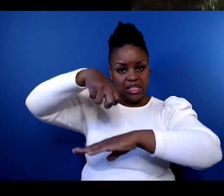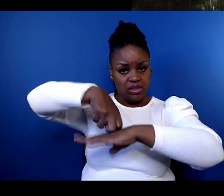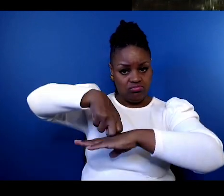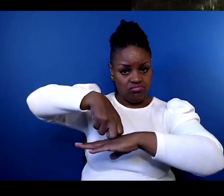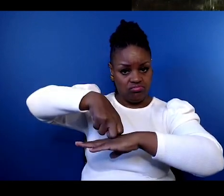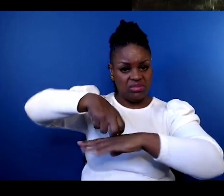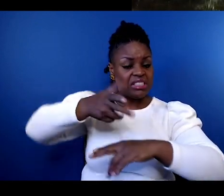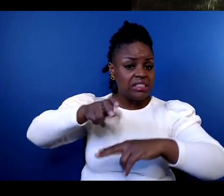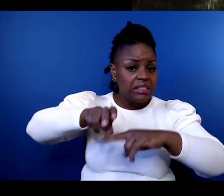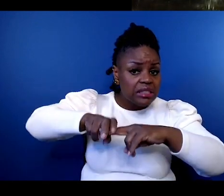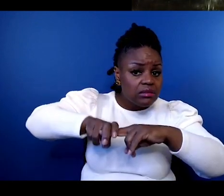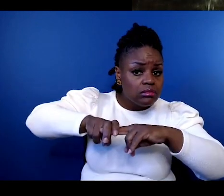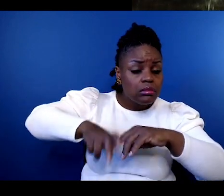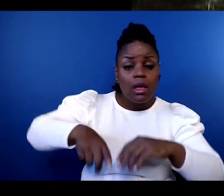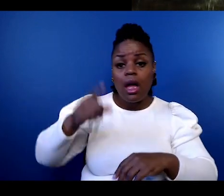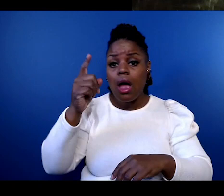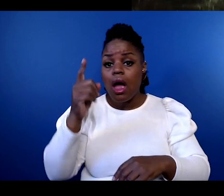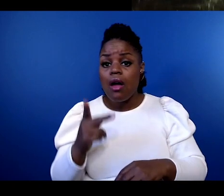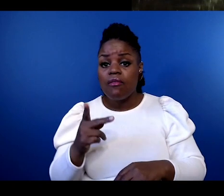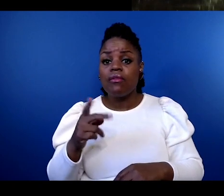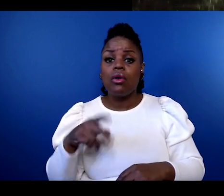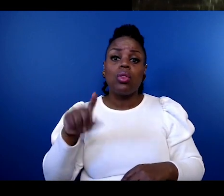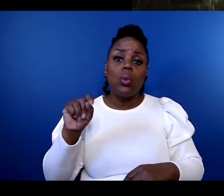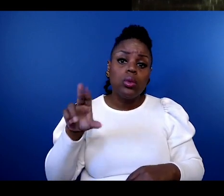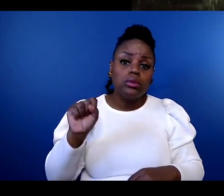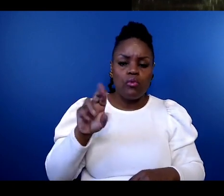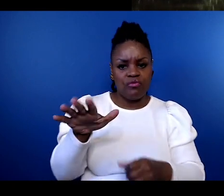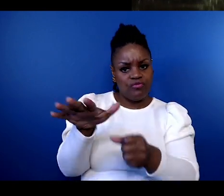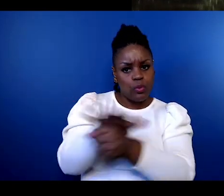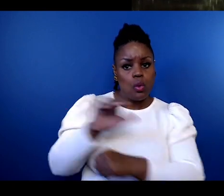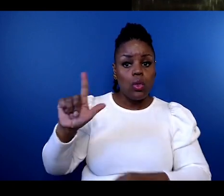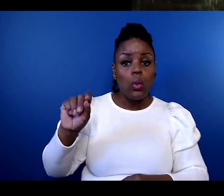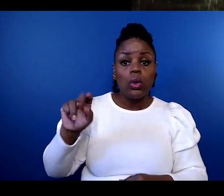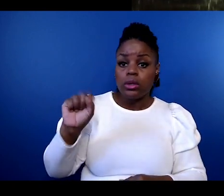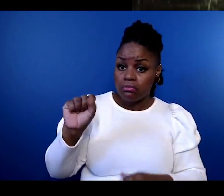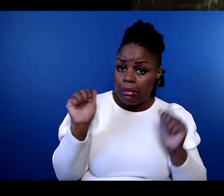half lotus or full lotus, if that's your thing.